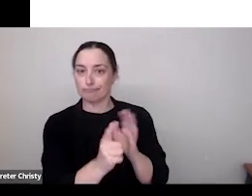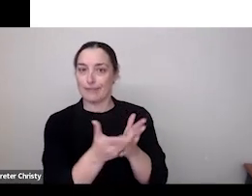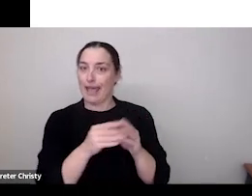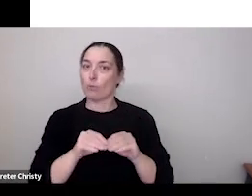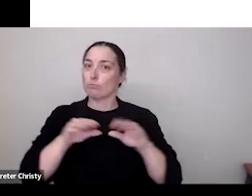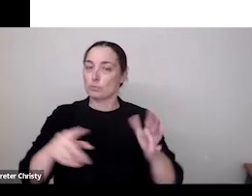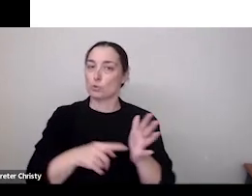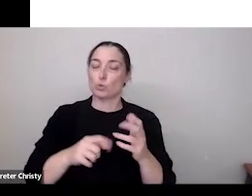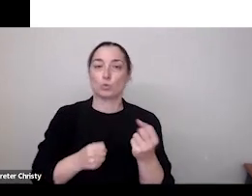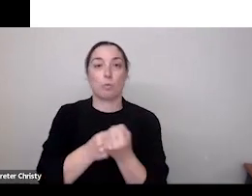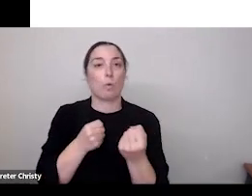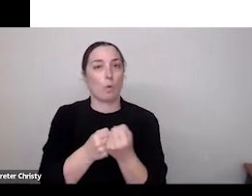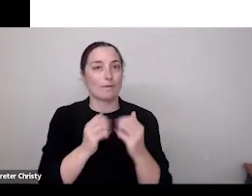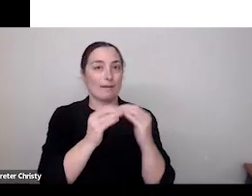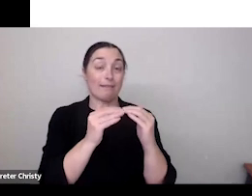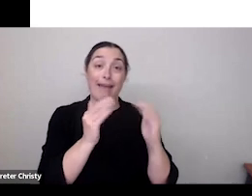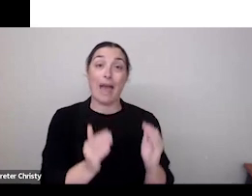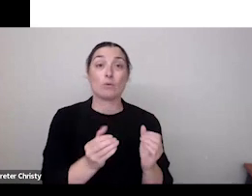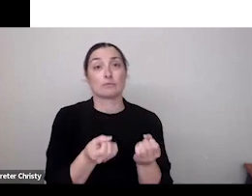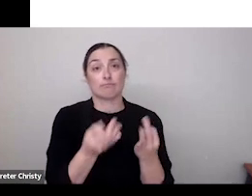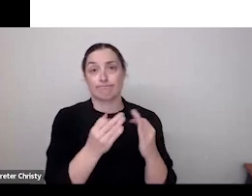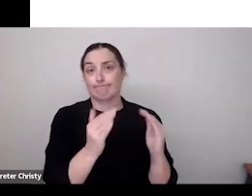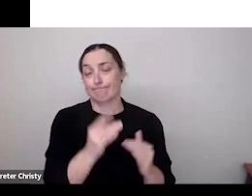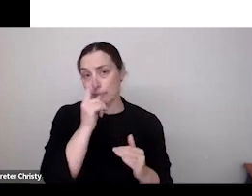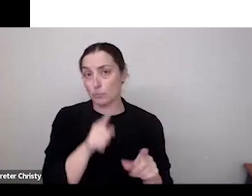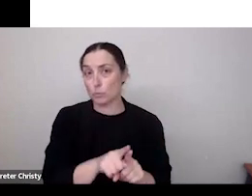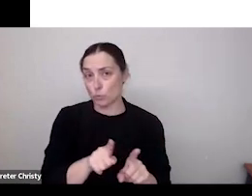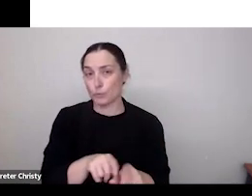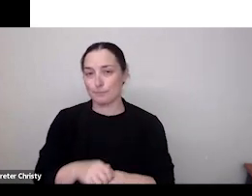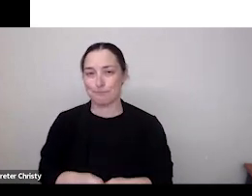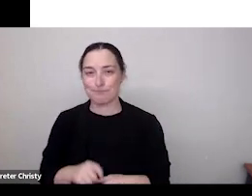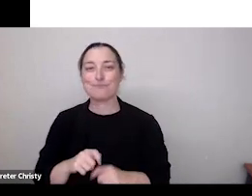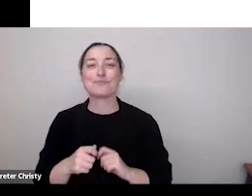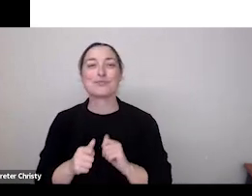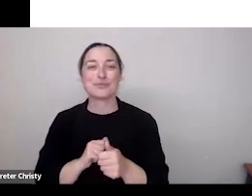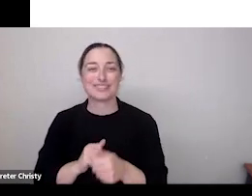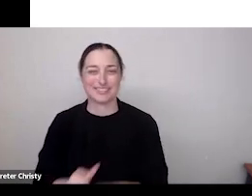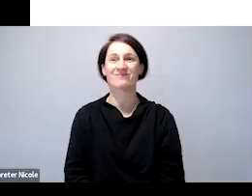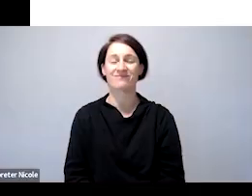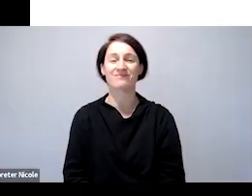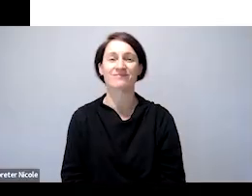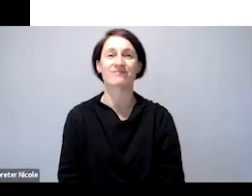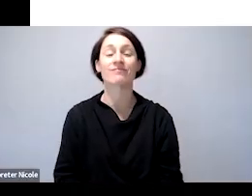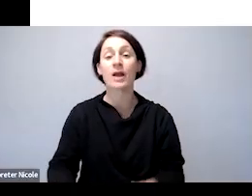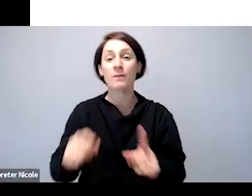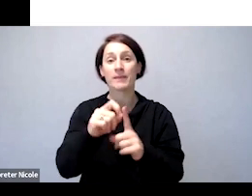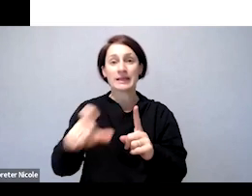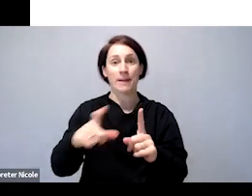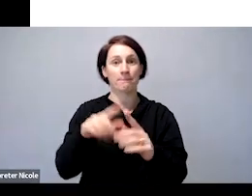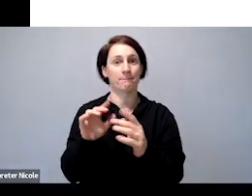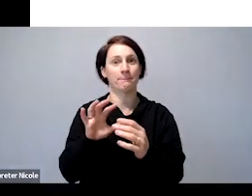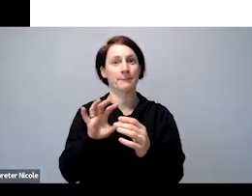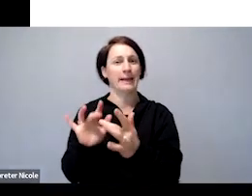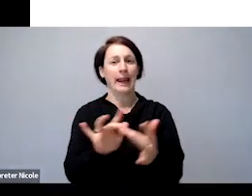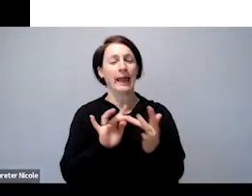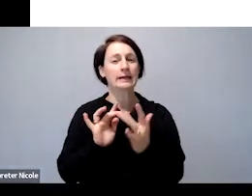to support the housing and homelessness sector. Next slide, please. PSEP Connect came about because people wanted